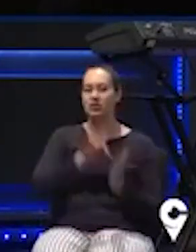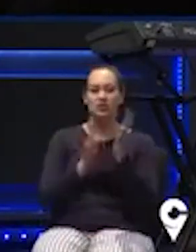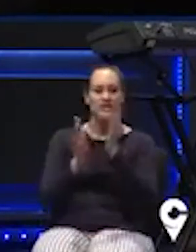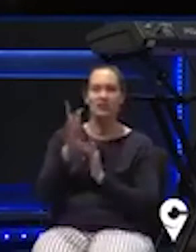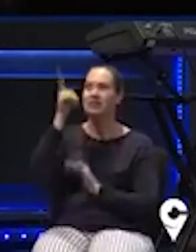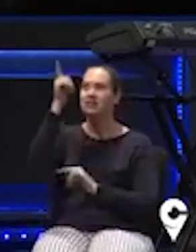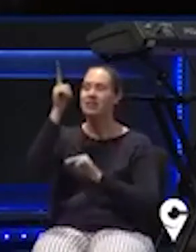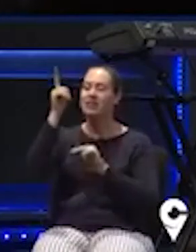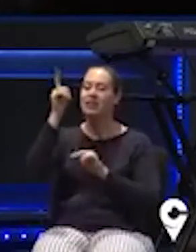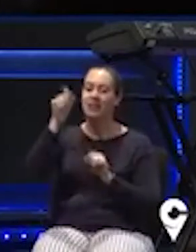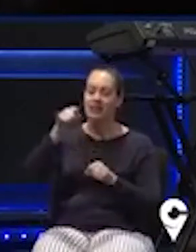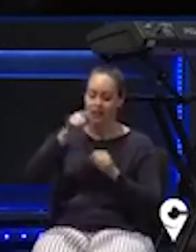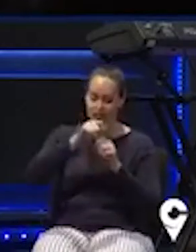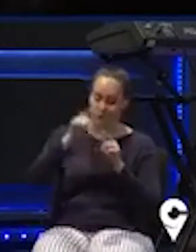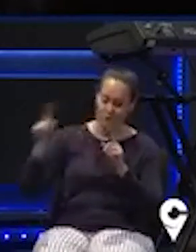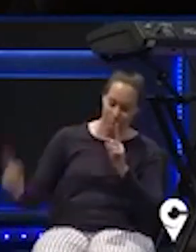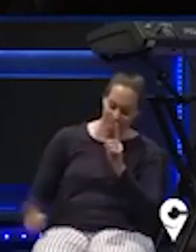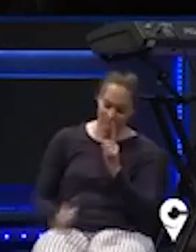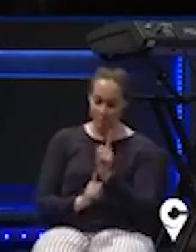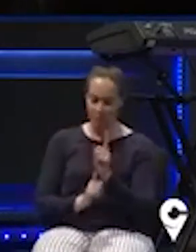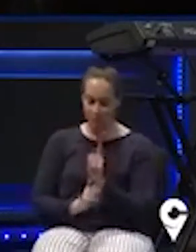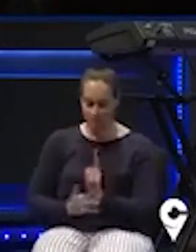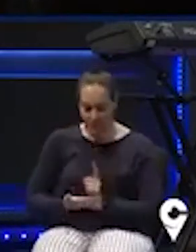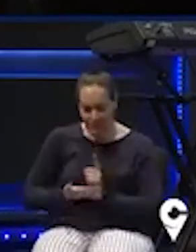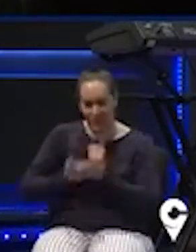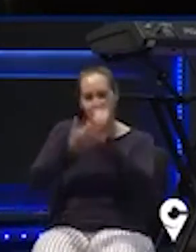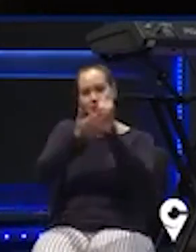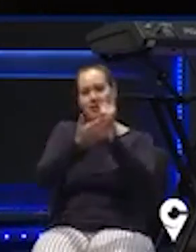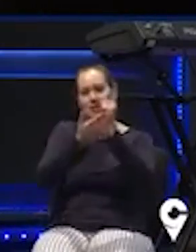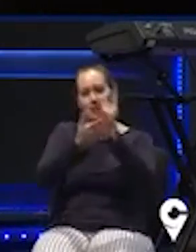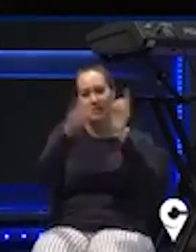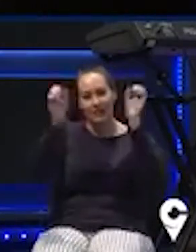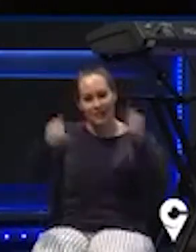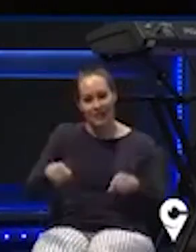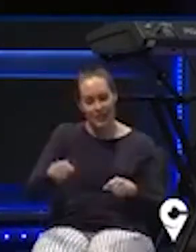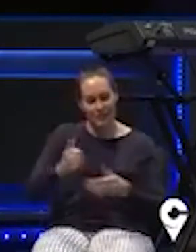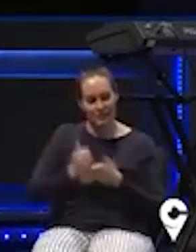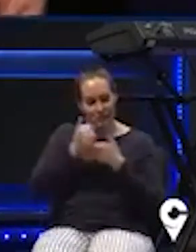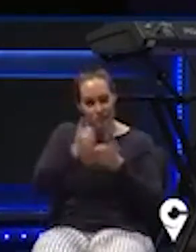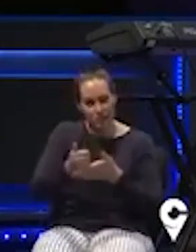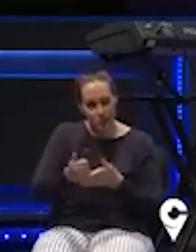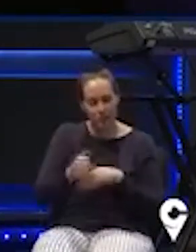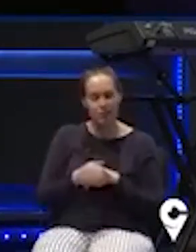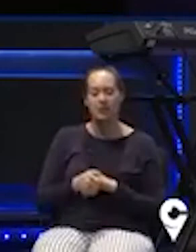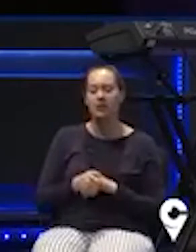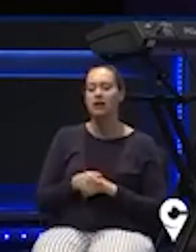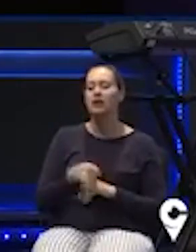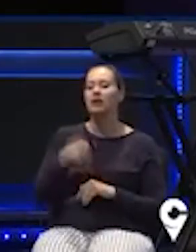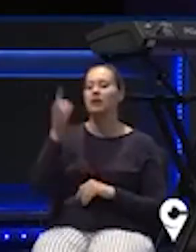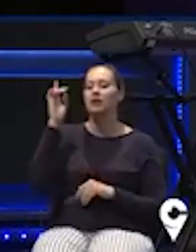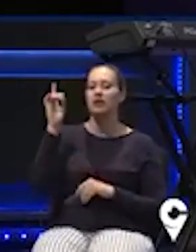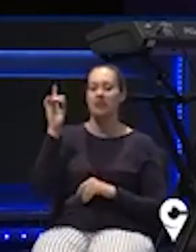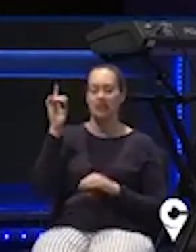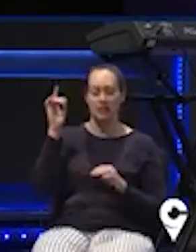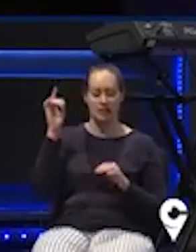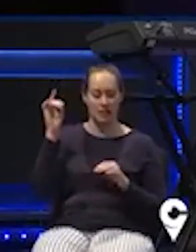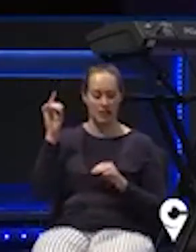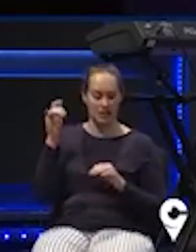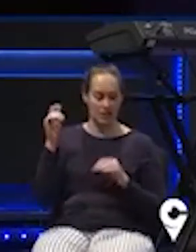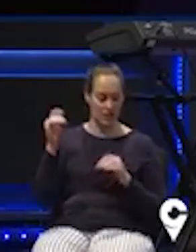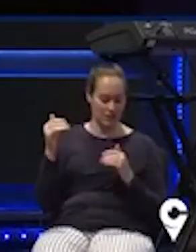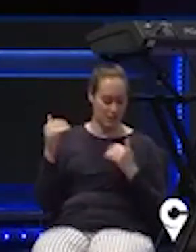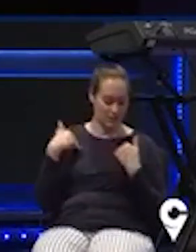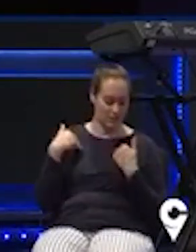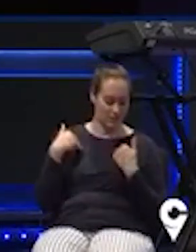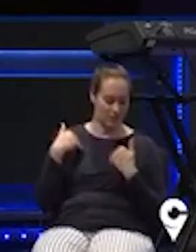and lift you back up. That's what it means when he says, in the form of God, he thought not robbery to be equal with God, but made himself of no reputation